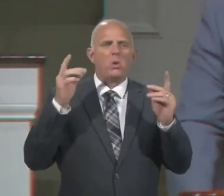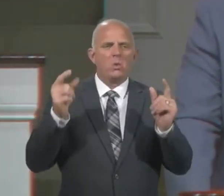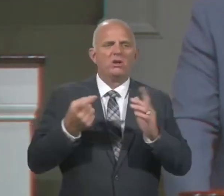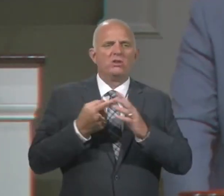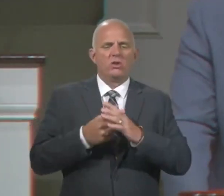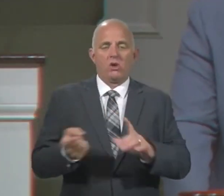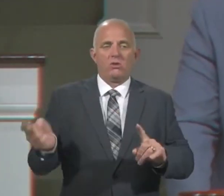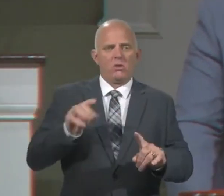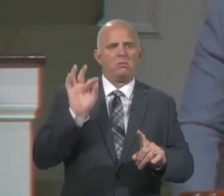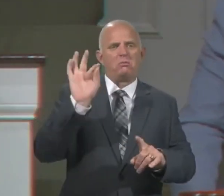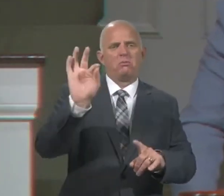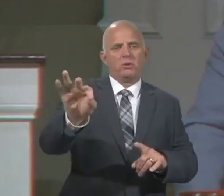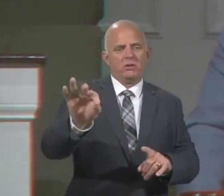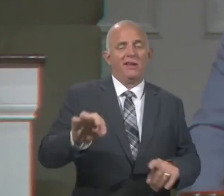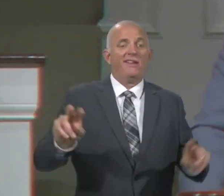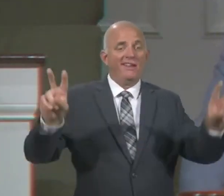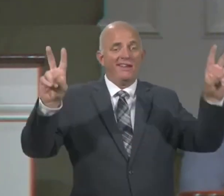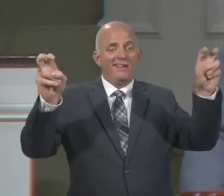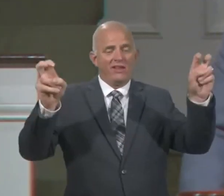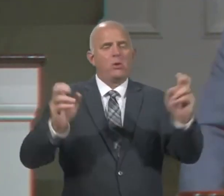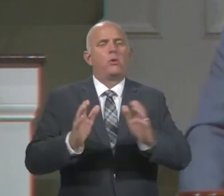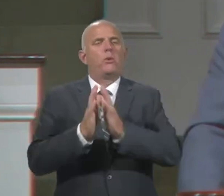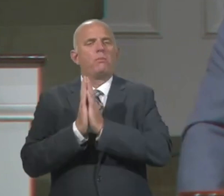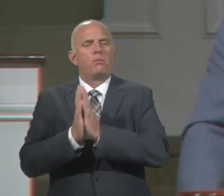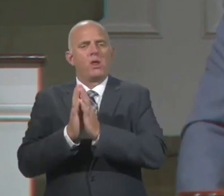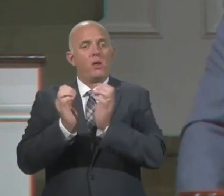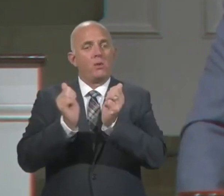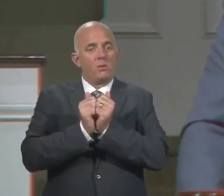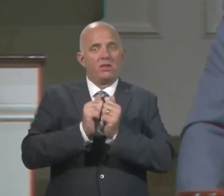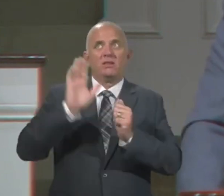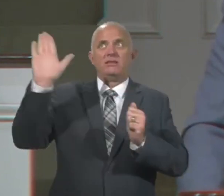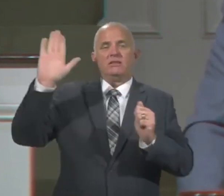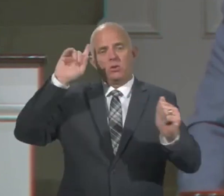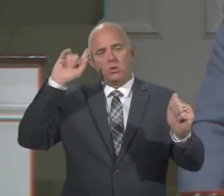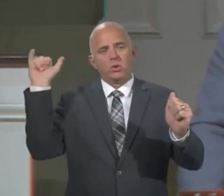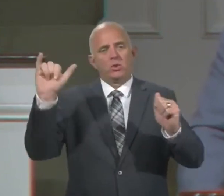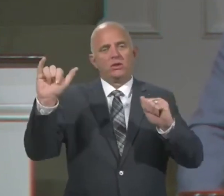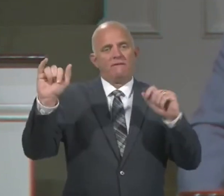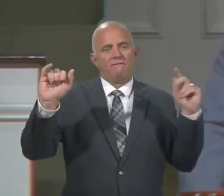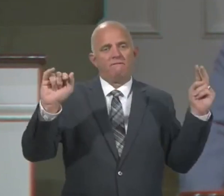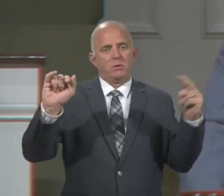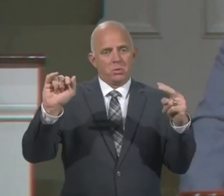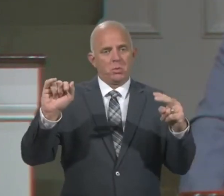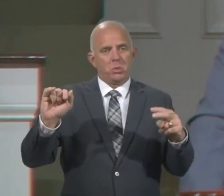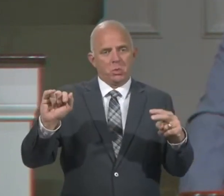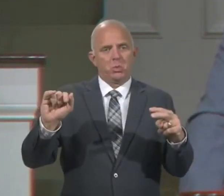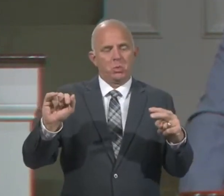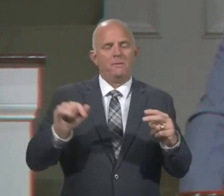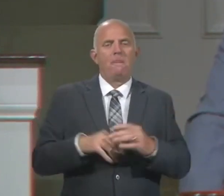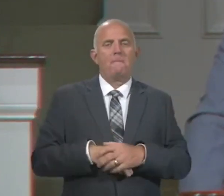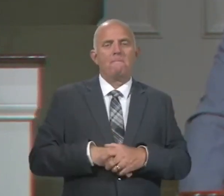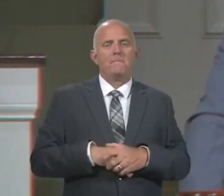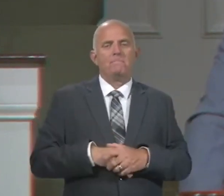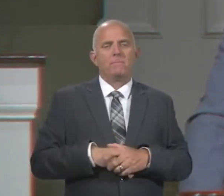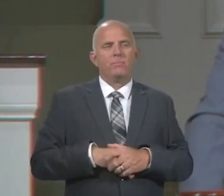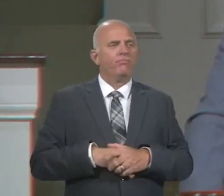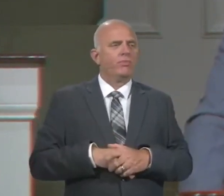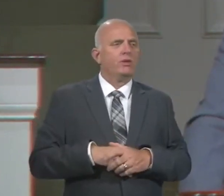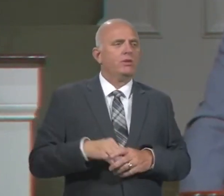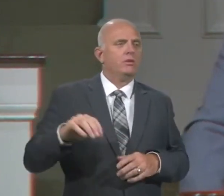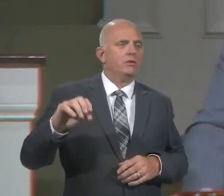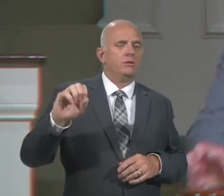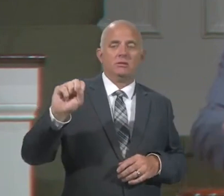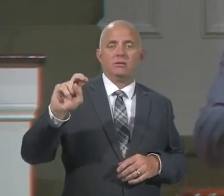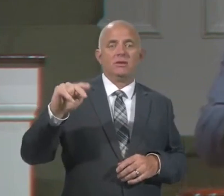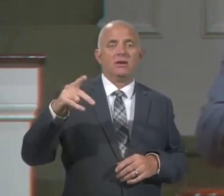Our theme is praying with eternity in view. In our story that Brother Snipes led us in reading this morning, we